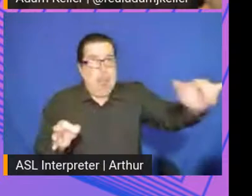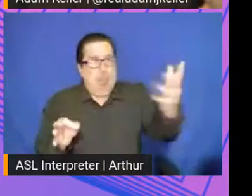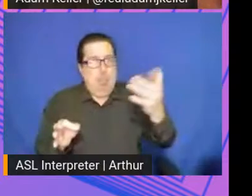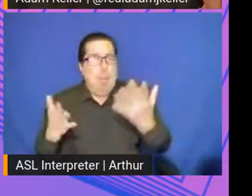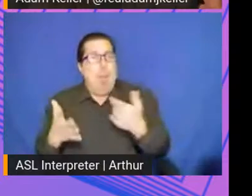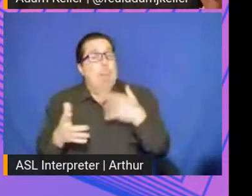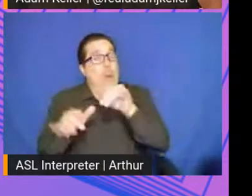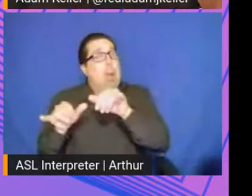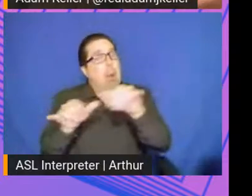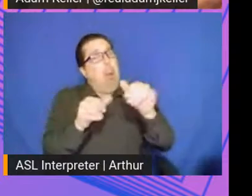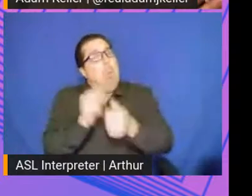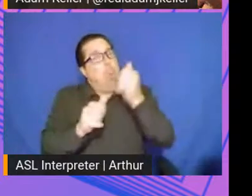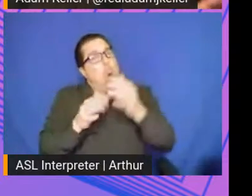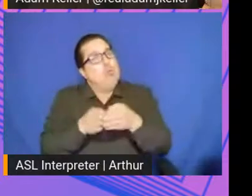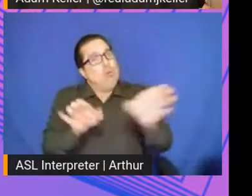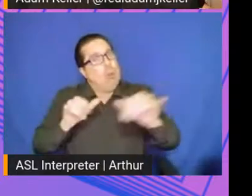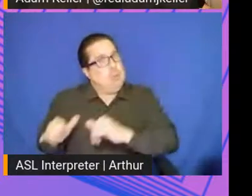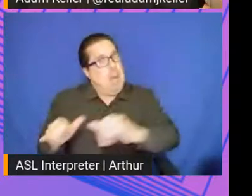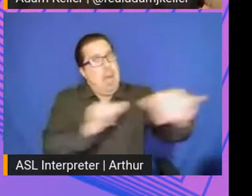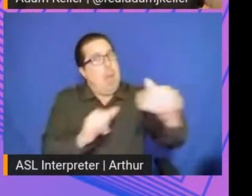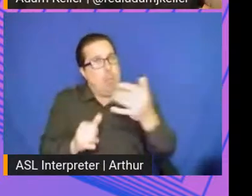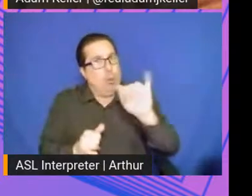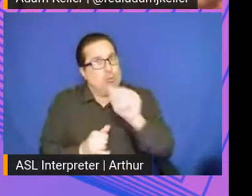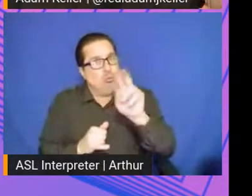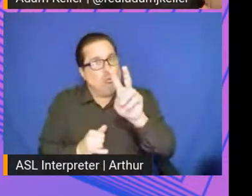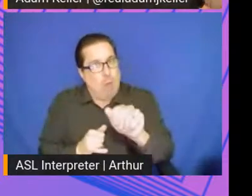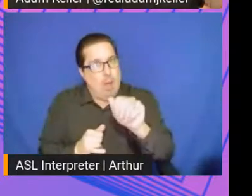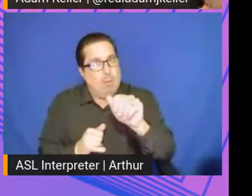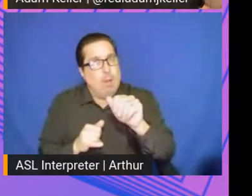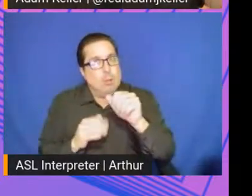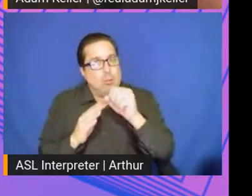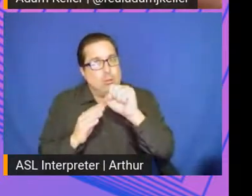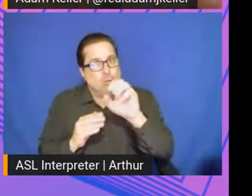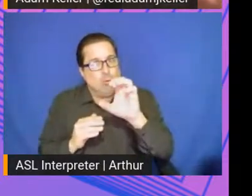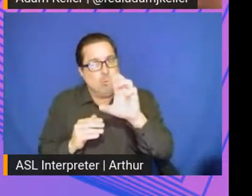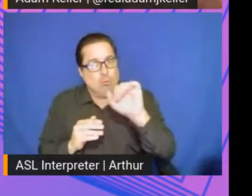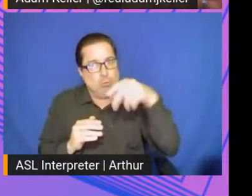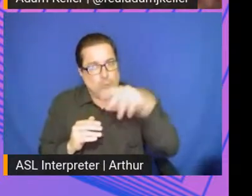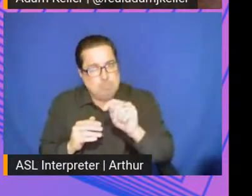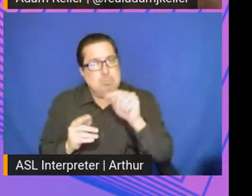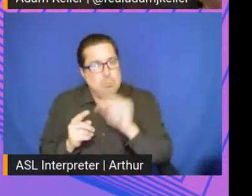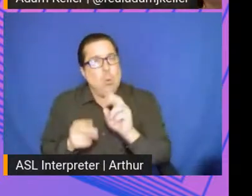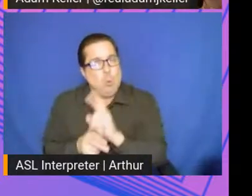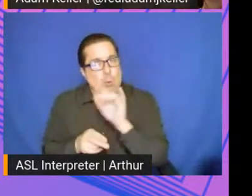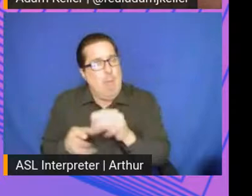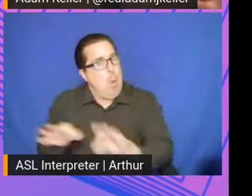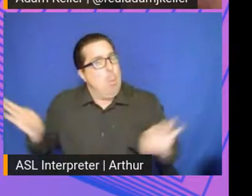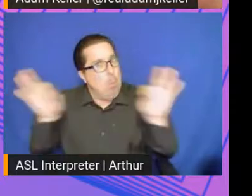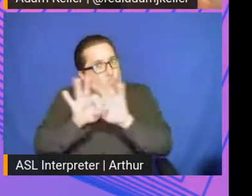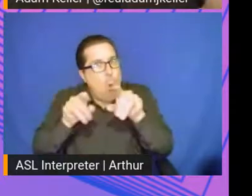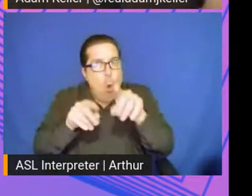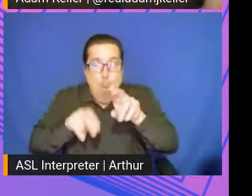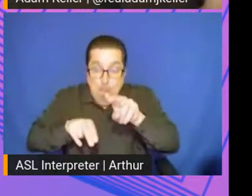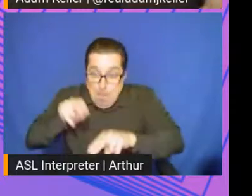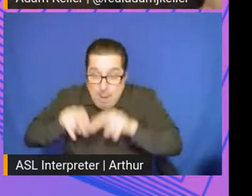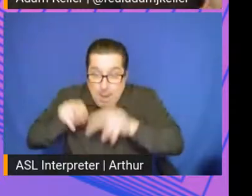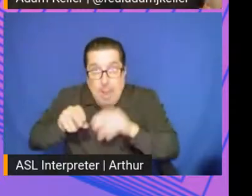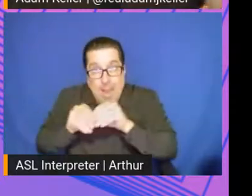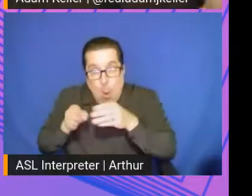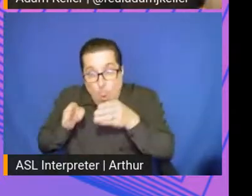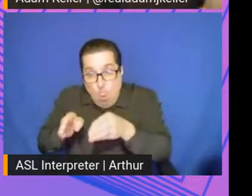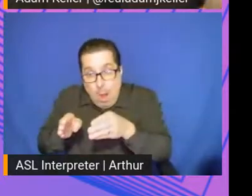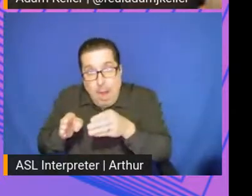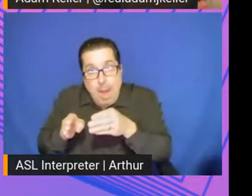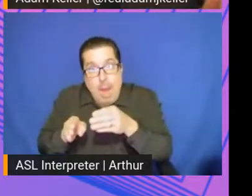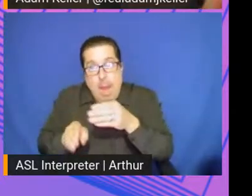JavaScript. So you want to define your infrastructure as code using JavaScript. So it's important to build in a way that's going to empower